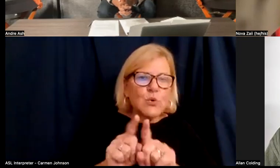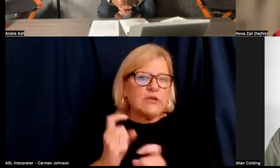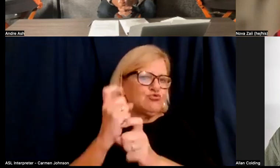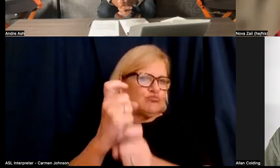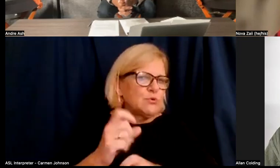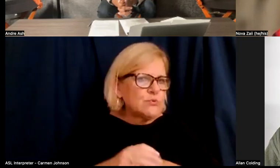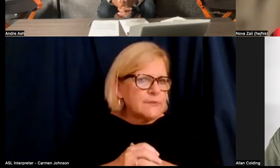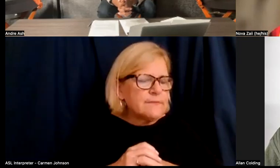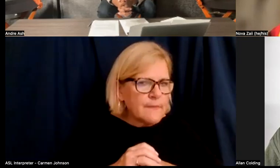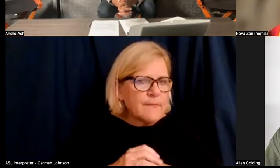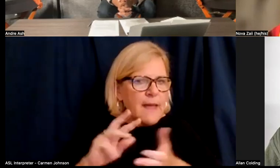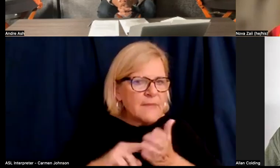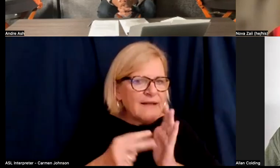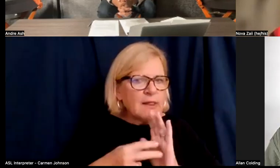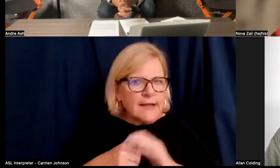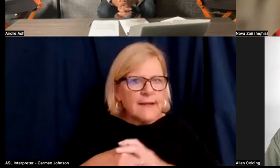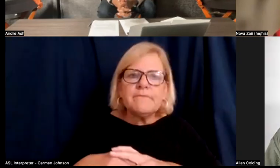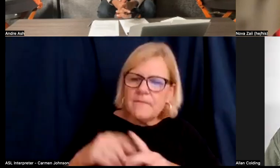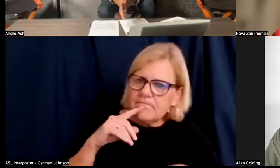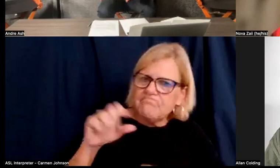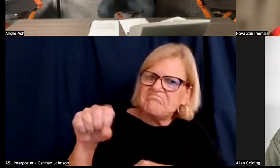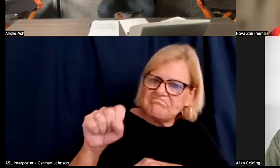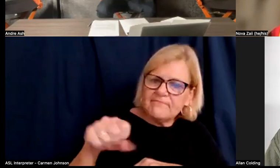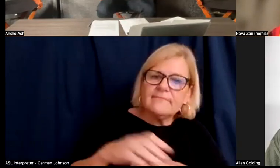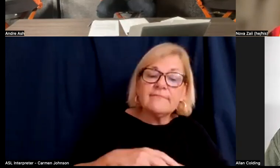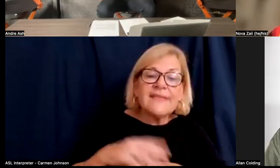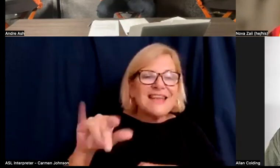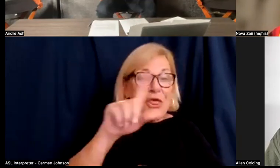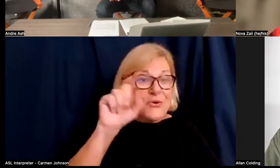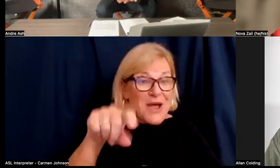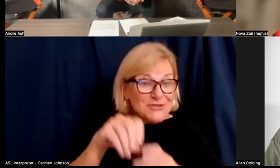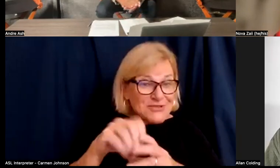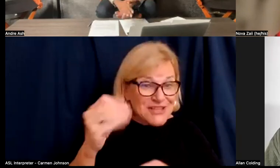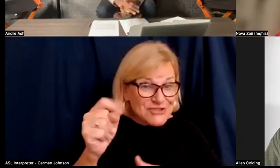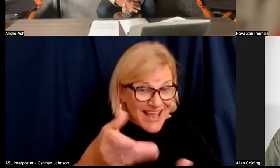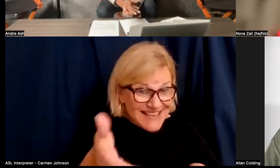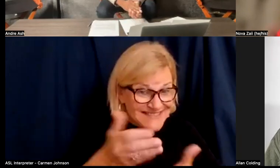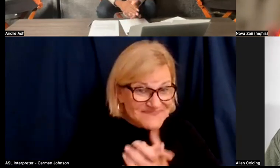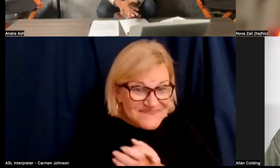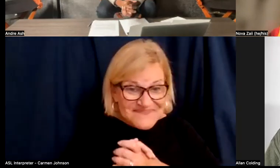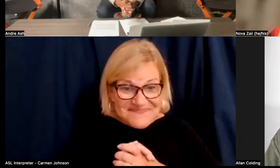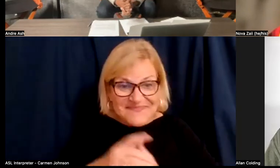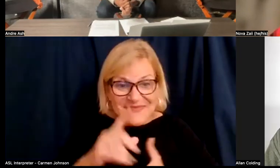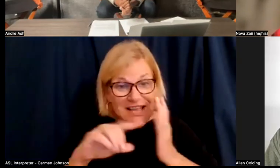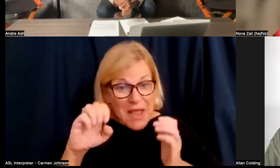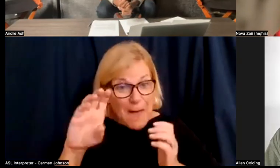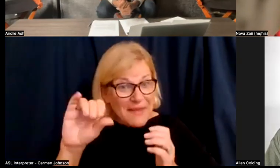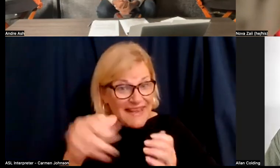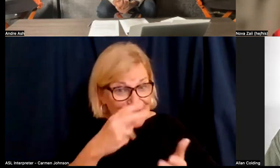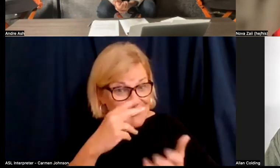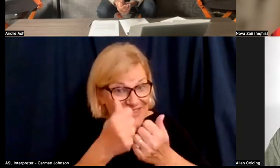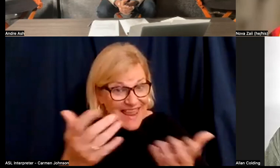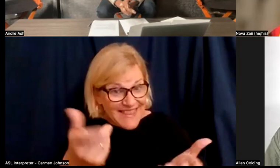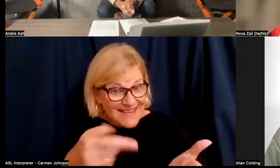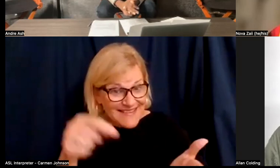contribute meaningfully. Absolutely. Let's get to those questions in the chat. I'm going to check with Ebony to see what people